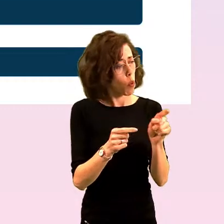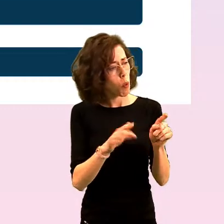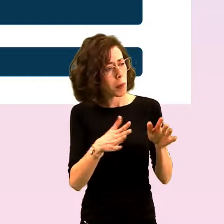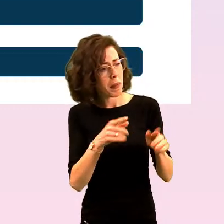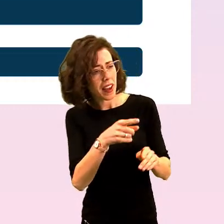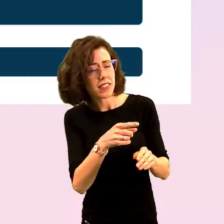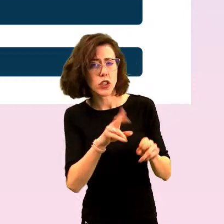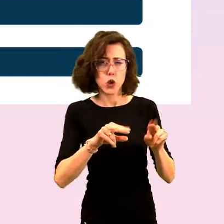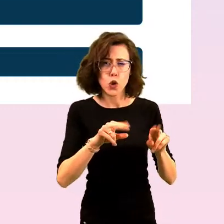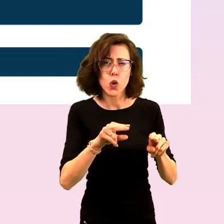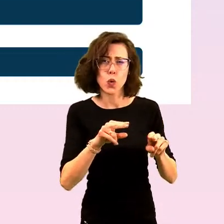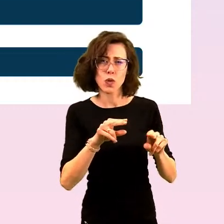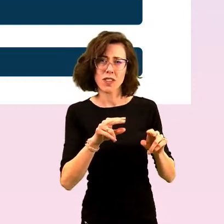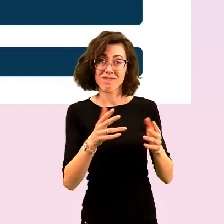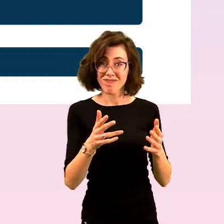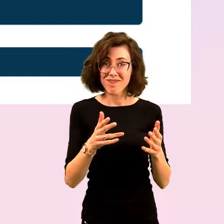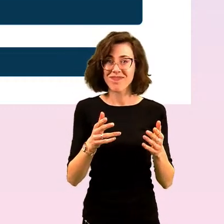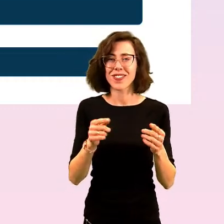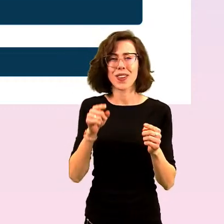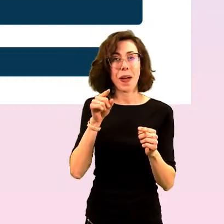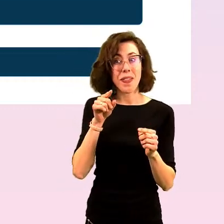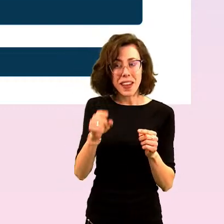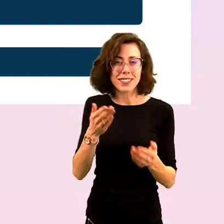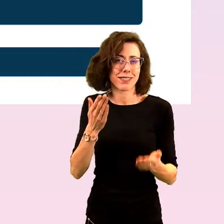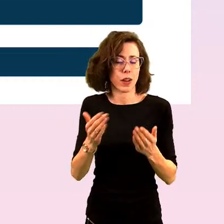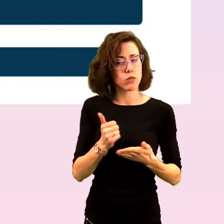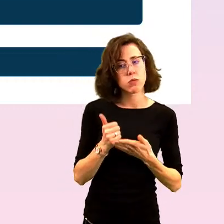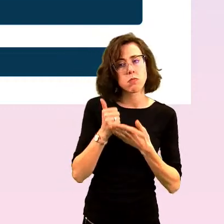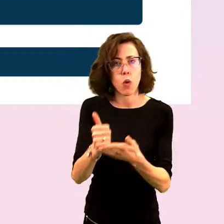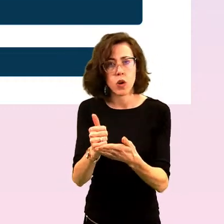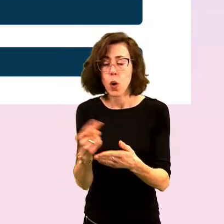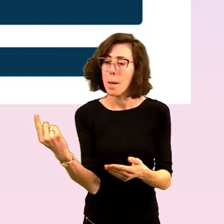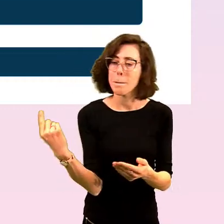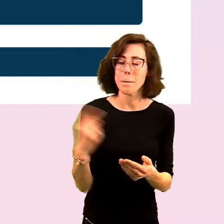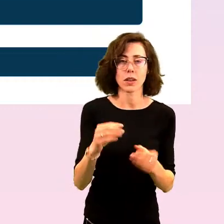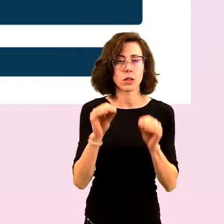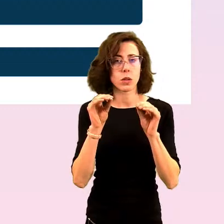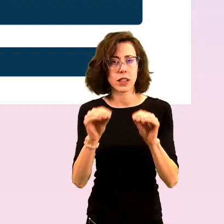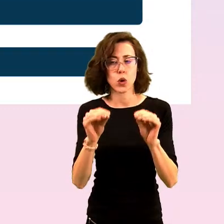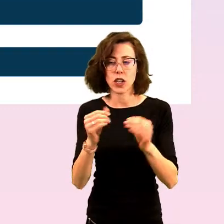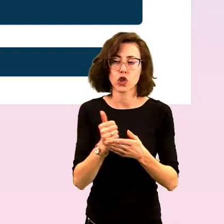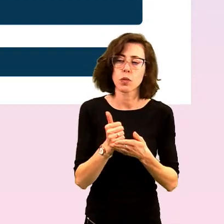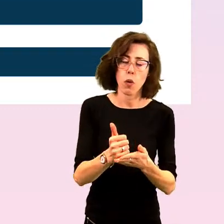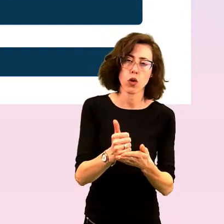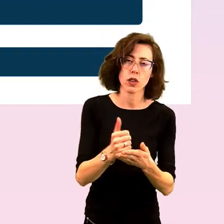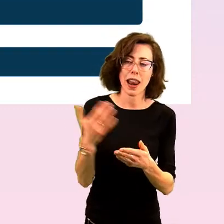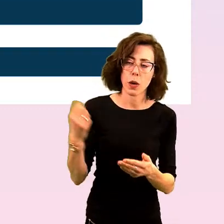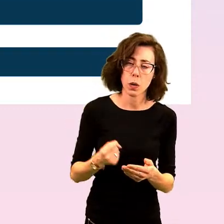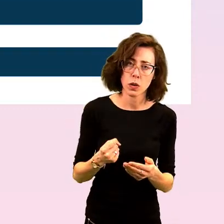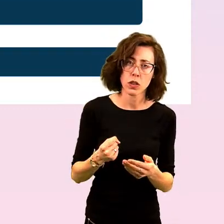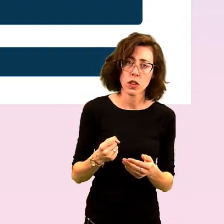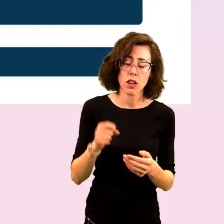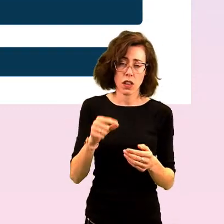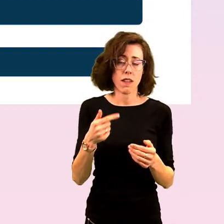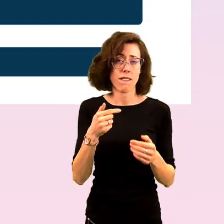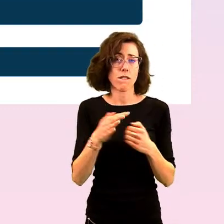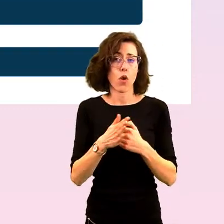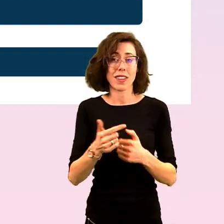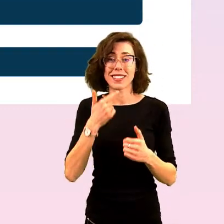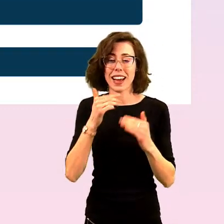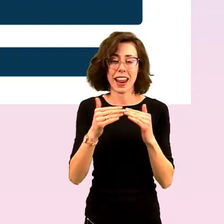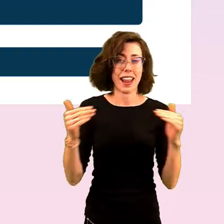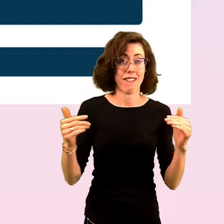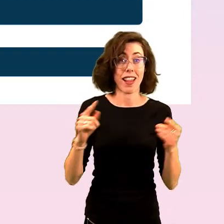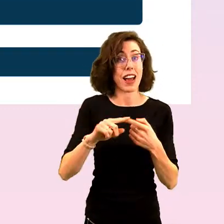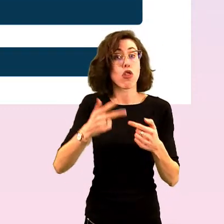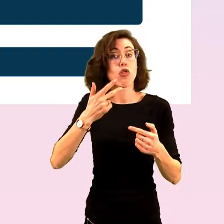So this is what we do in providing back to education support allowance at both second level and third level. That's part of the